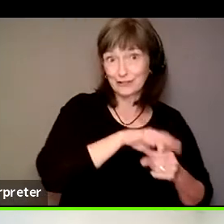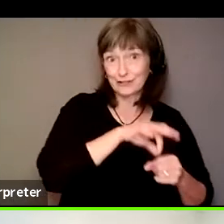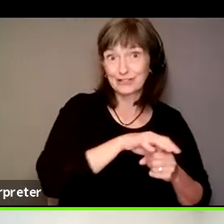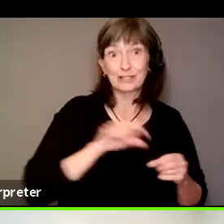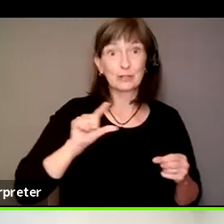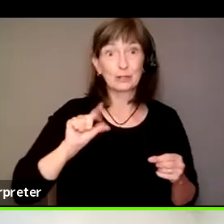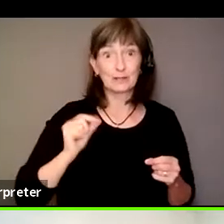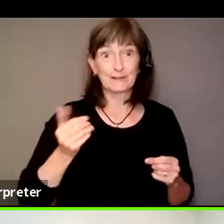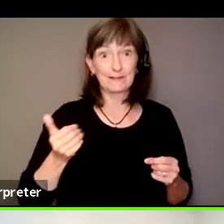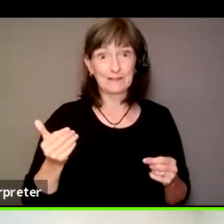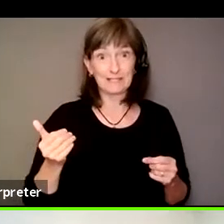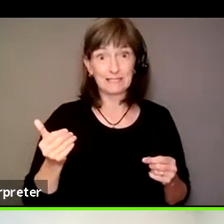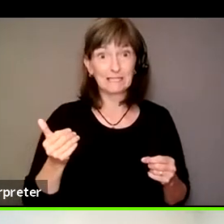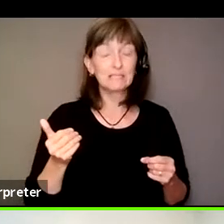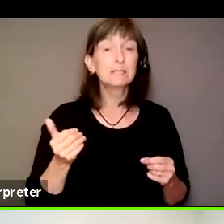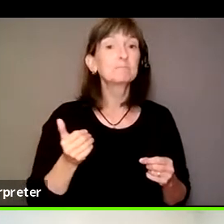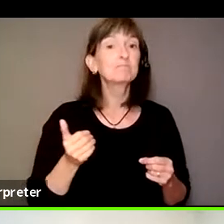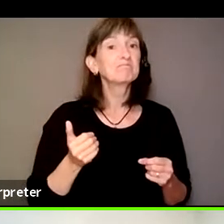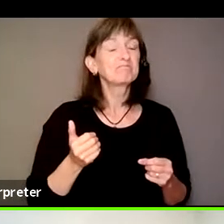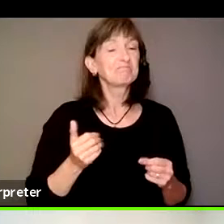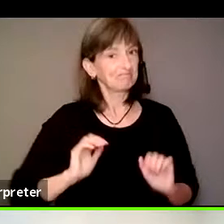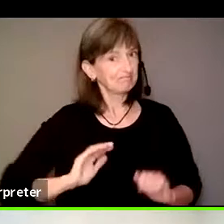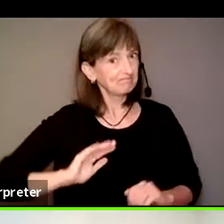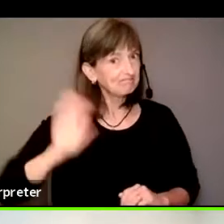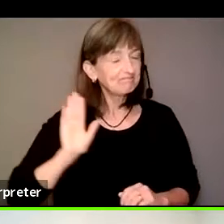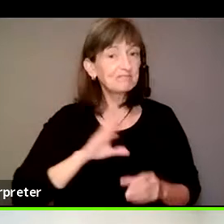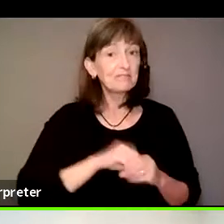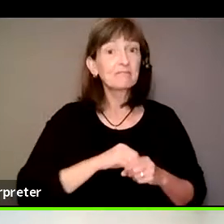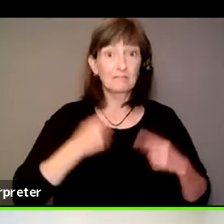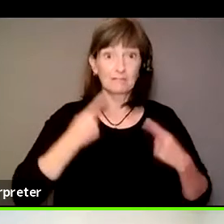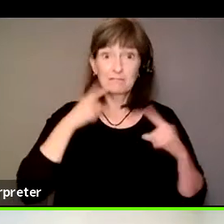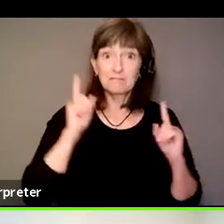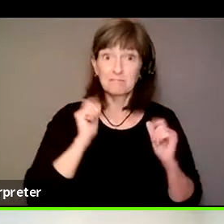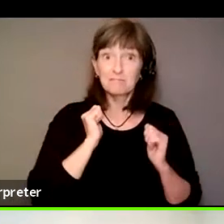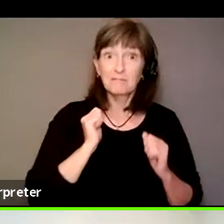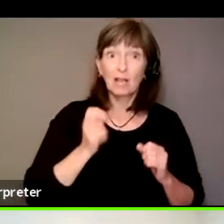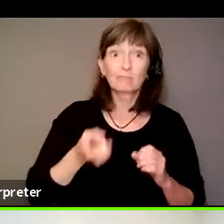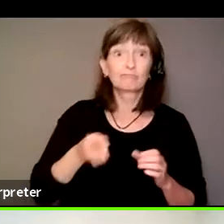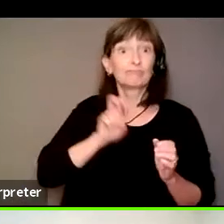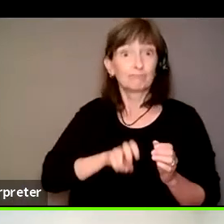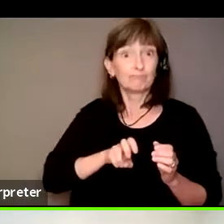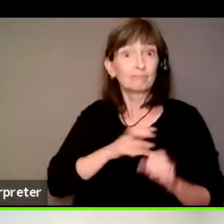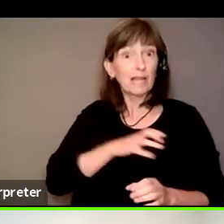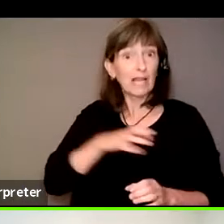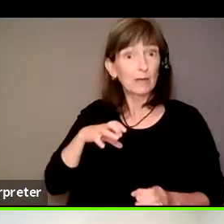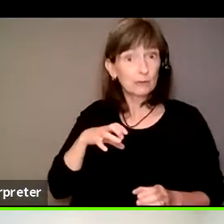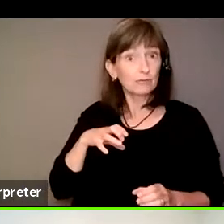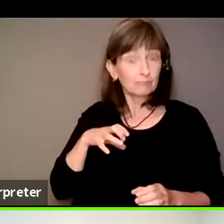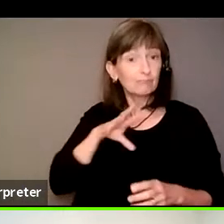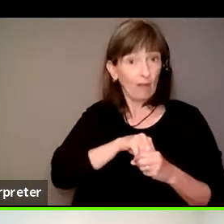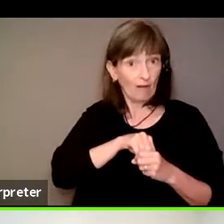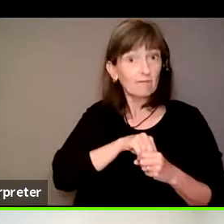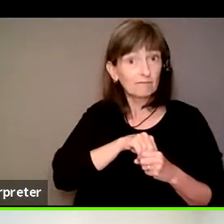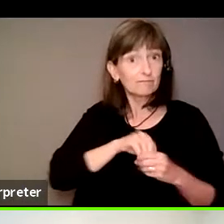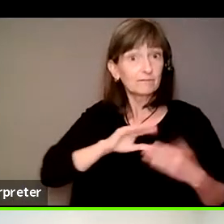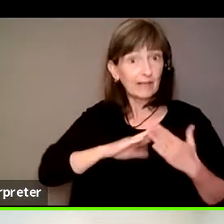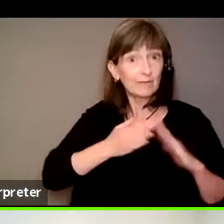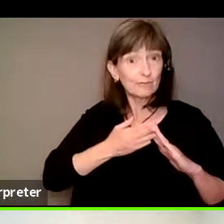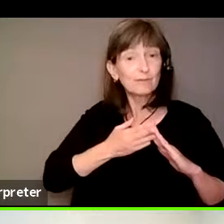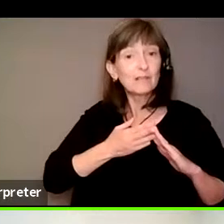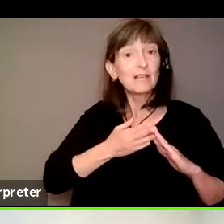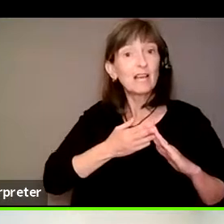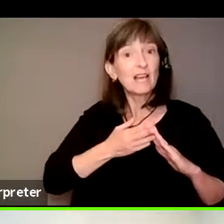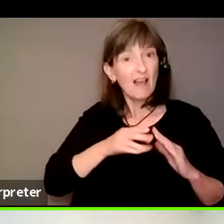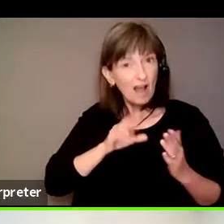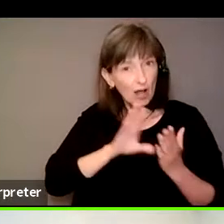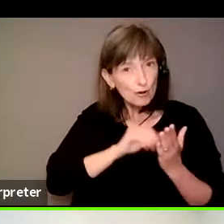2015. And I was successful in getting a seat at the council table. And from there, I